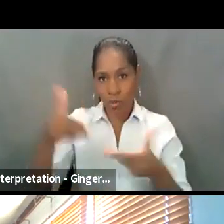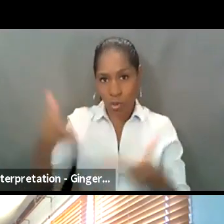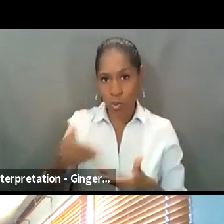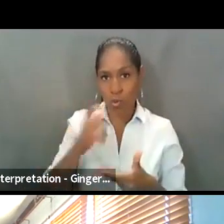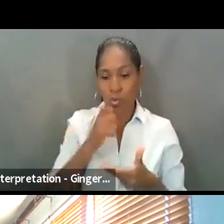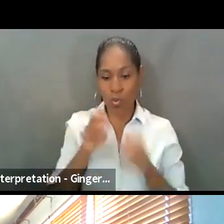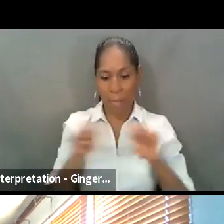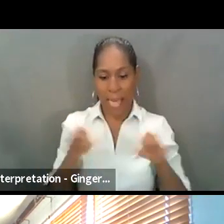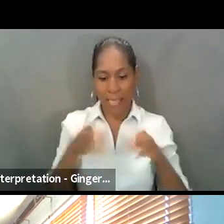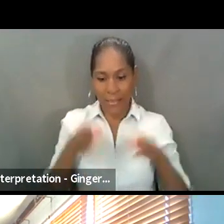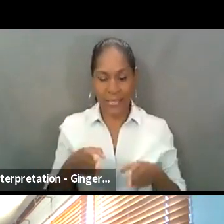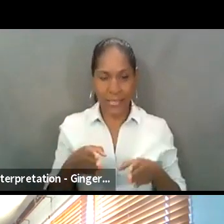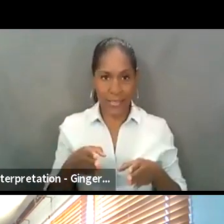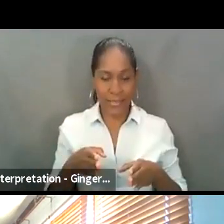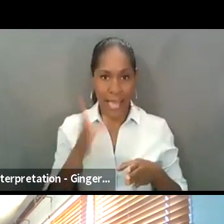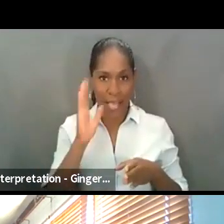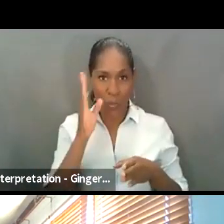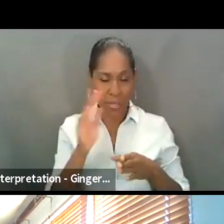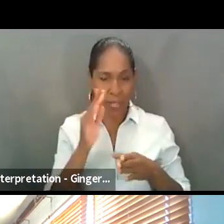facilitating this conversation.